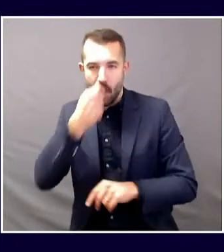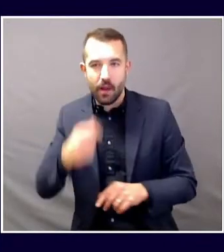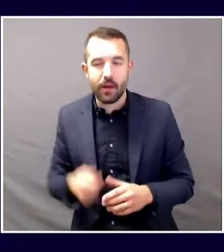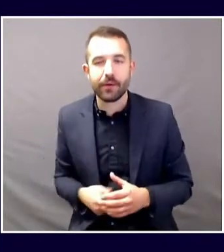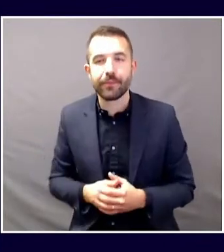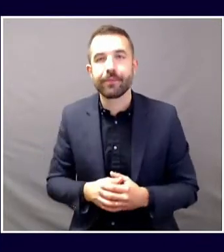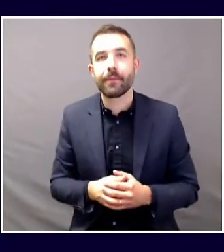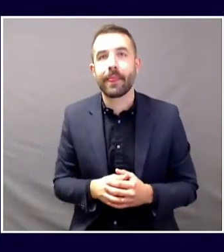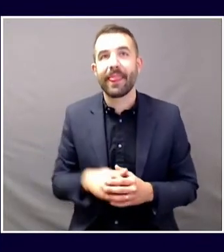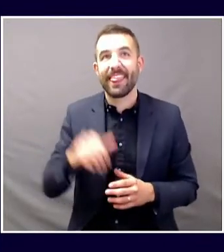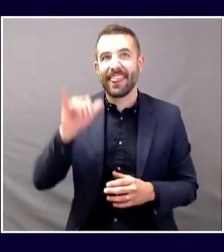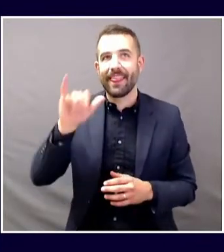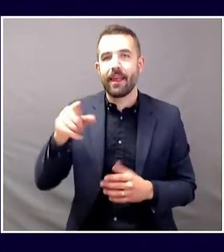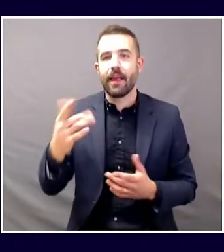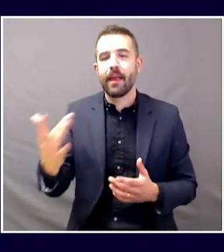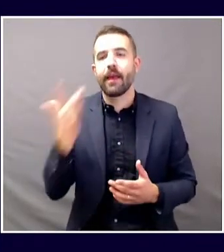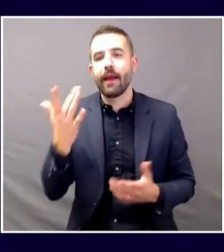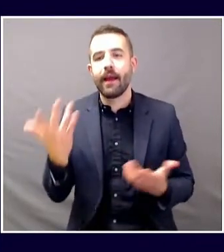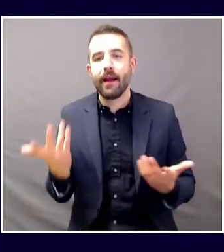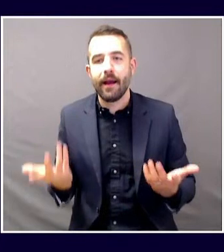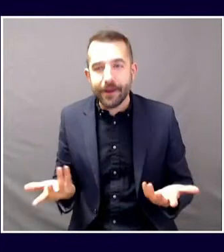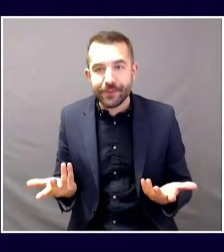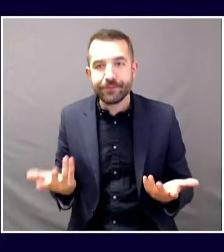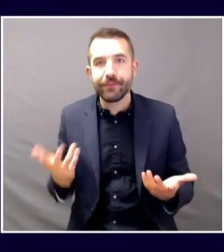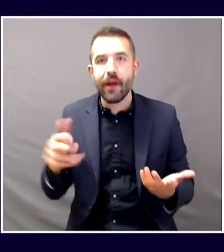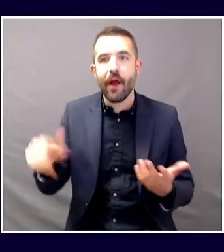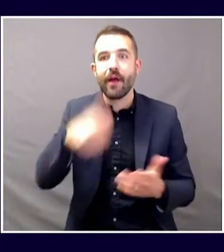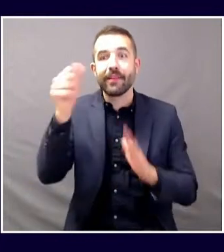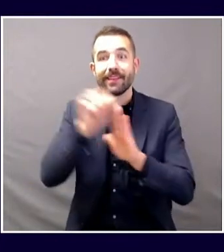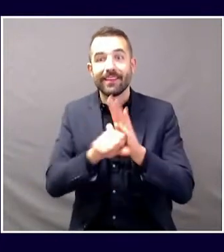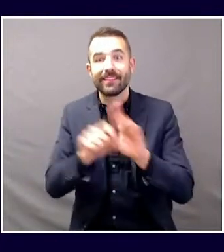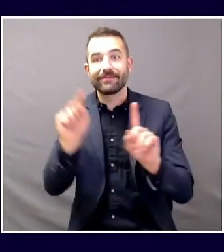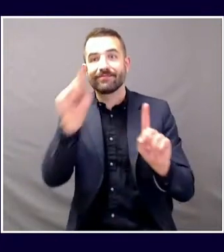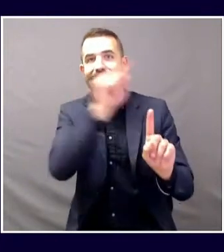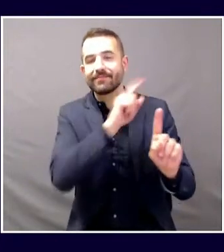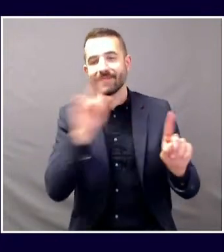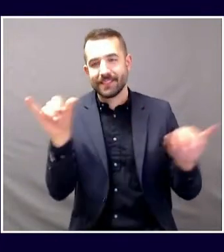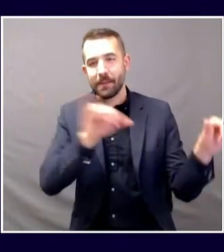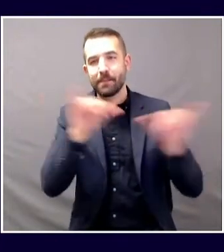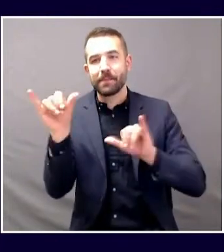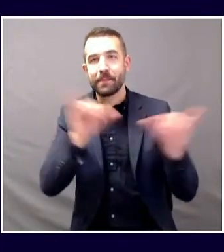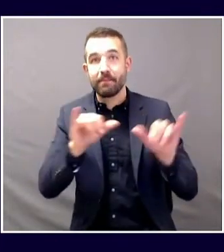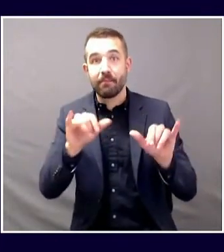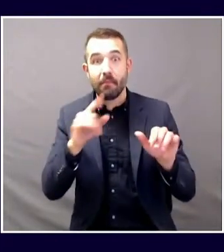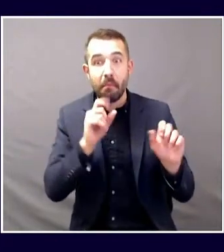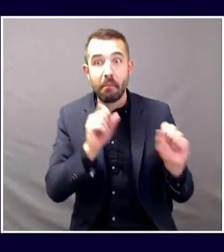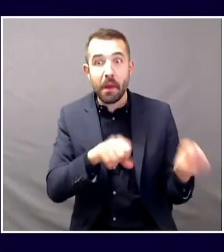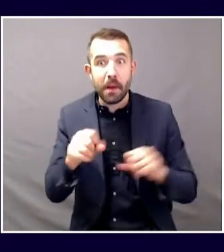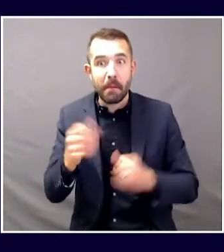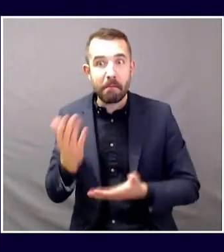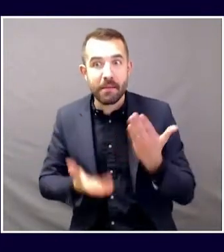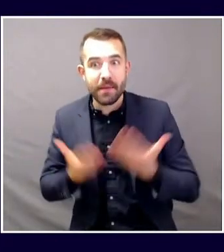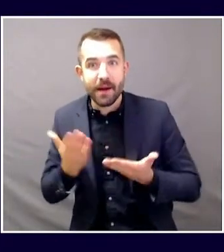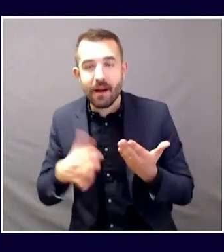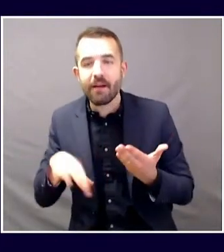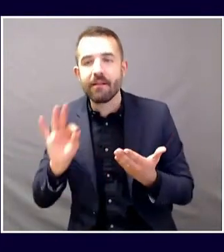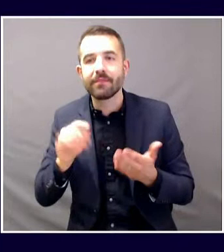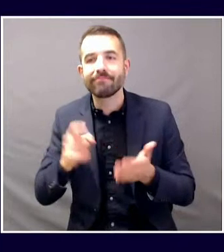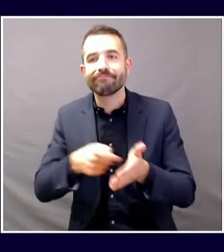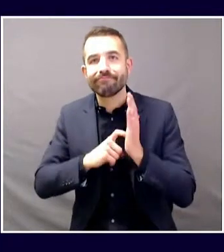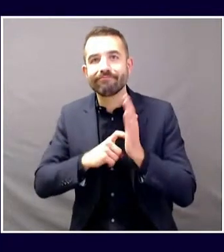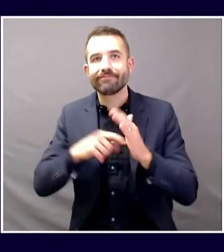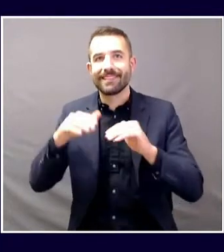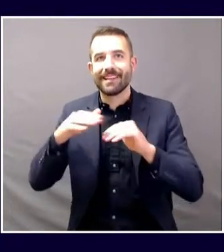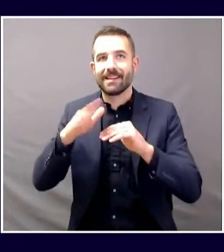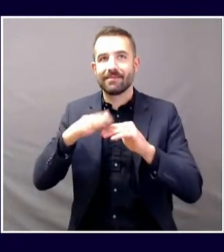started moving to, which is to say, to be a probable case, you got to at least have a lab test from an antigen test to show that.